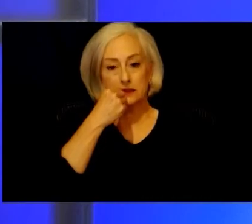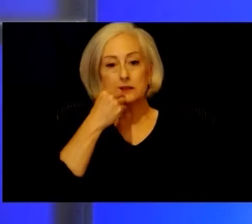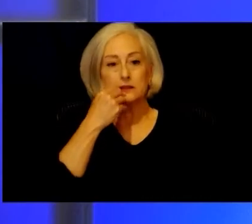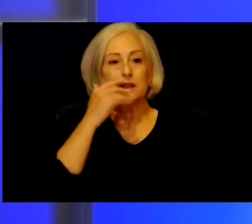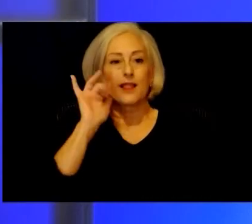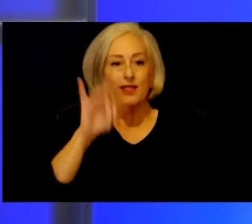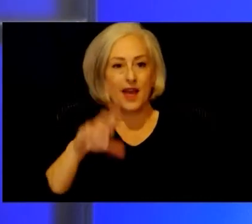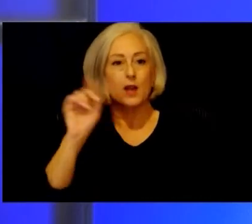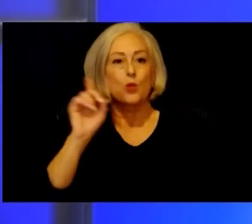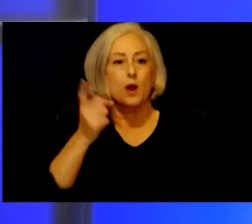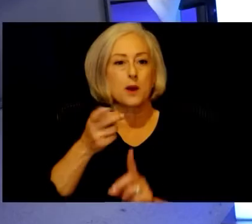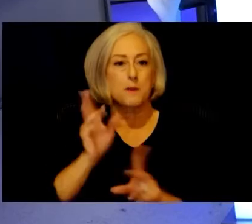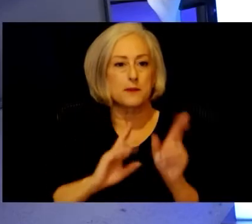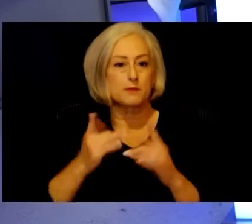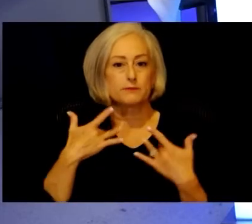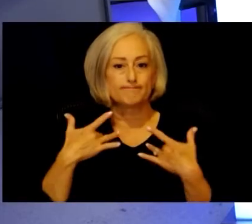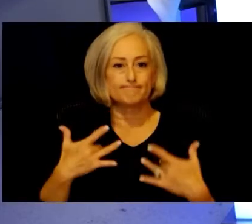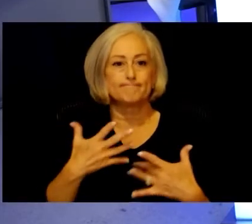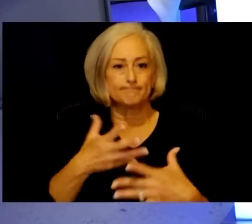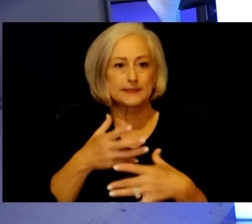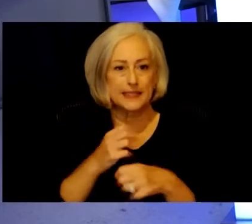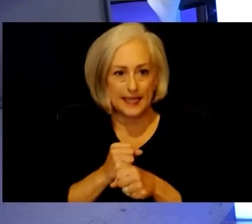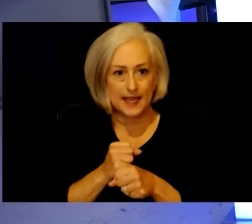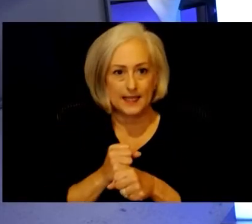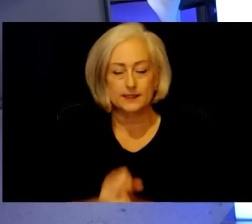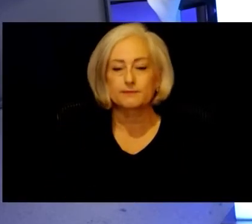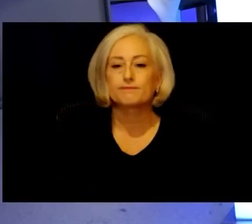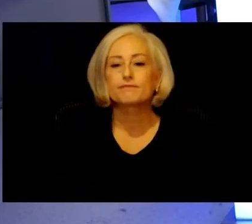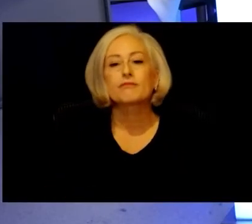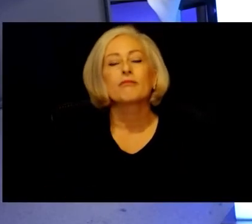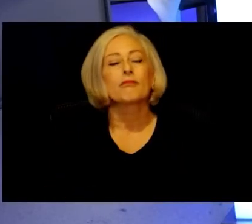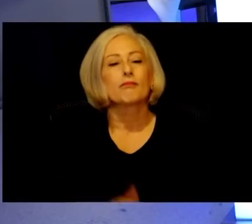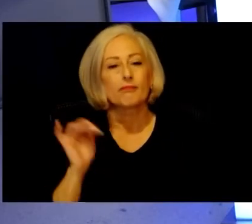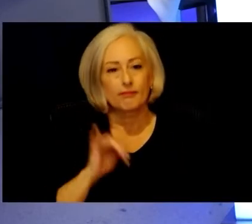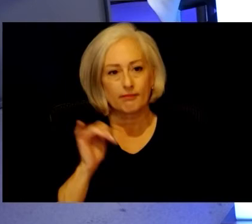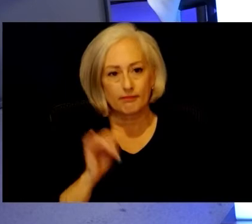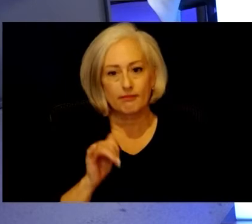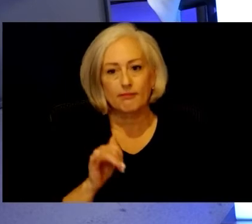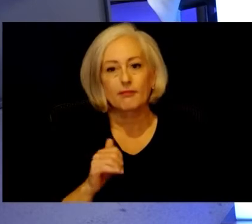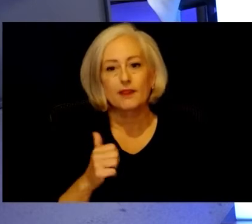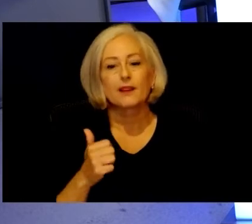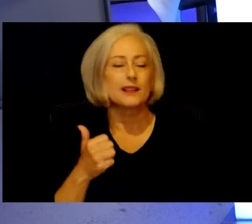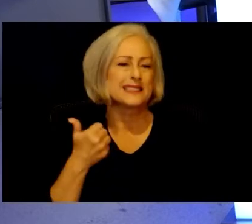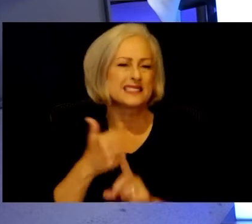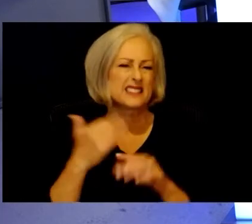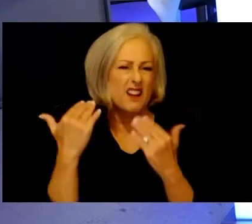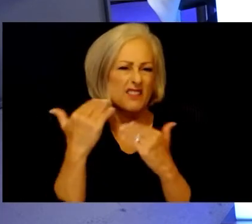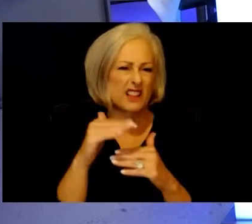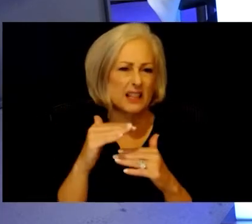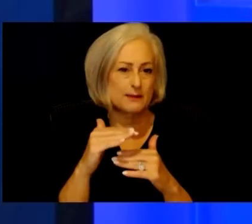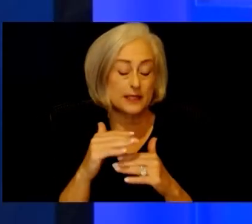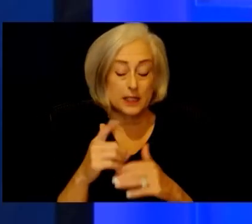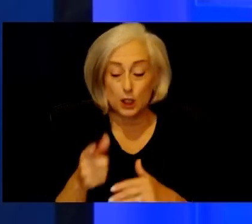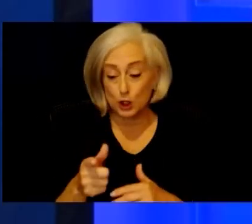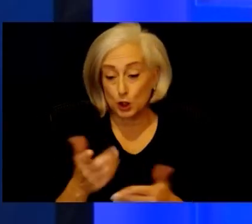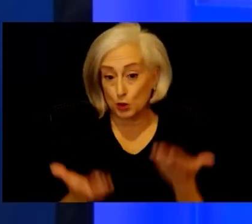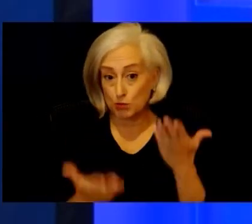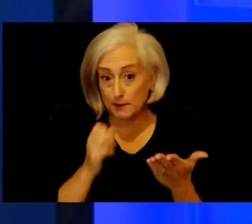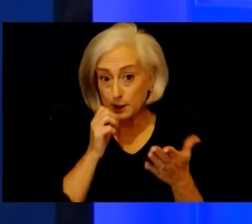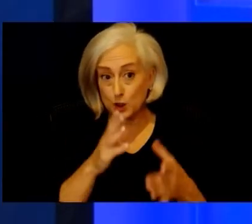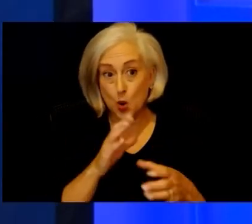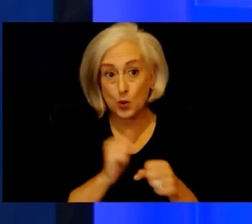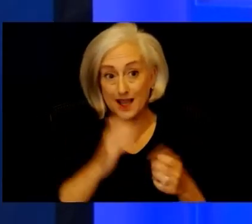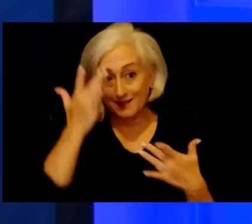into contact with it. Yeah, absolutely. I would say it's mostly self-limited. Unfortunately, you probably don't develop symptoms till almost 30 days